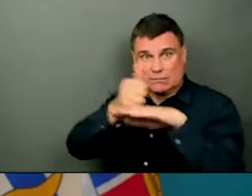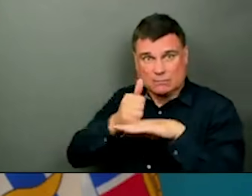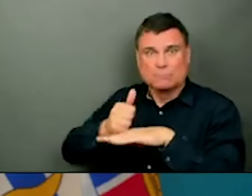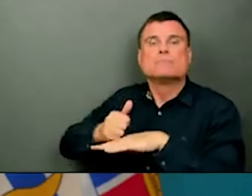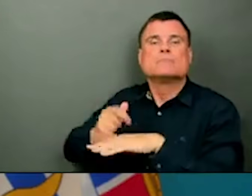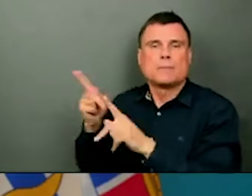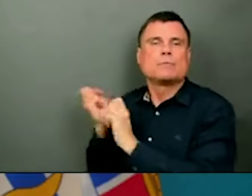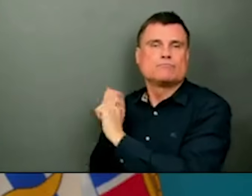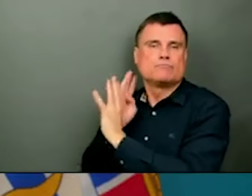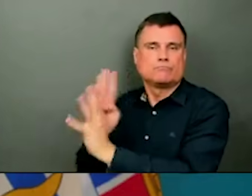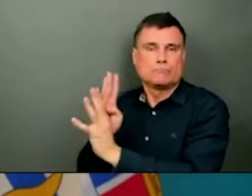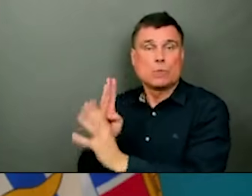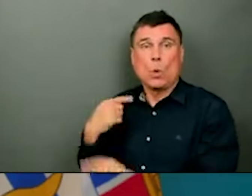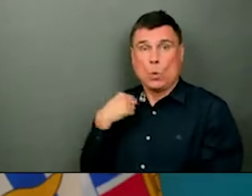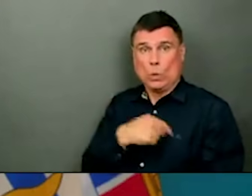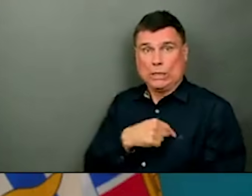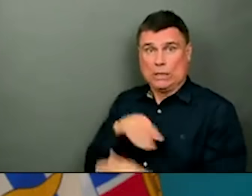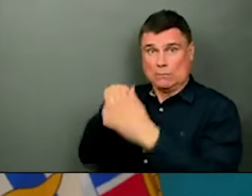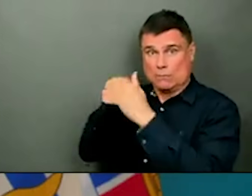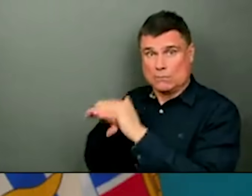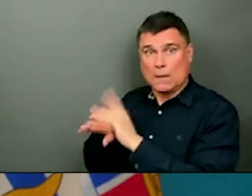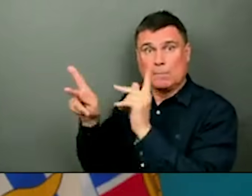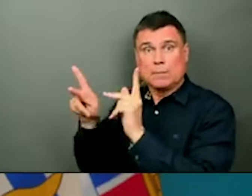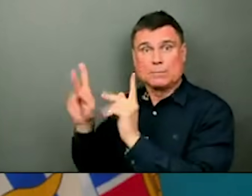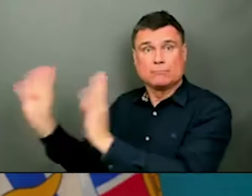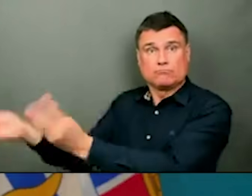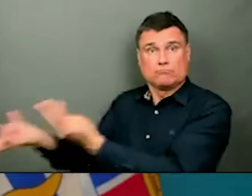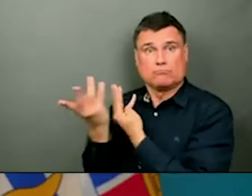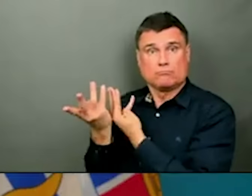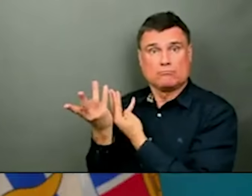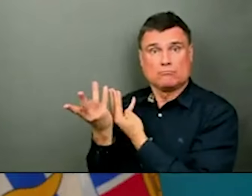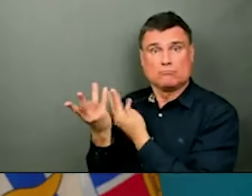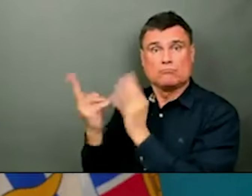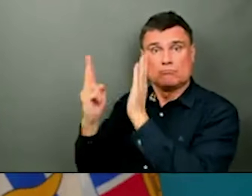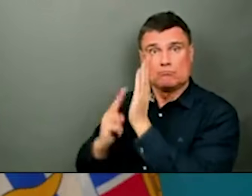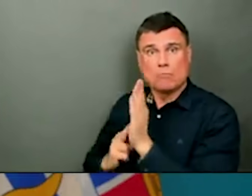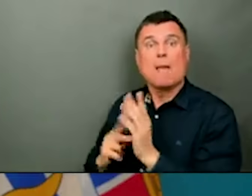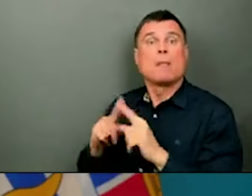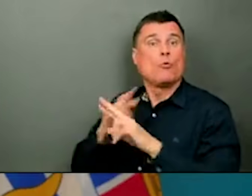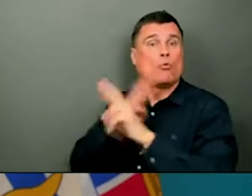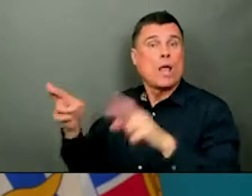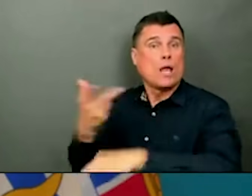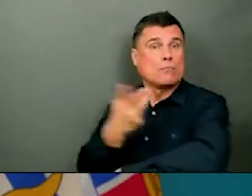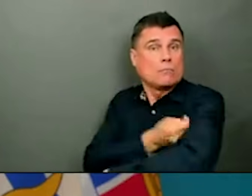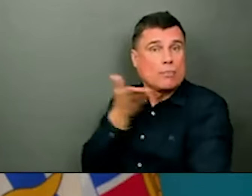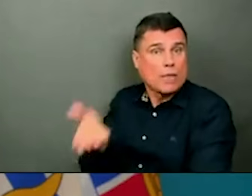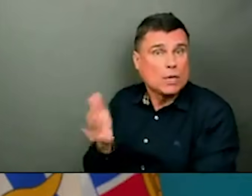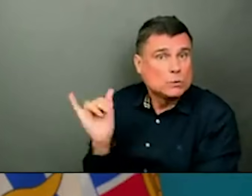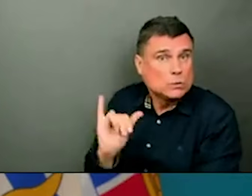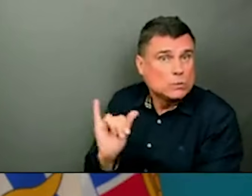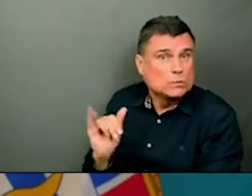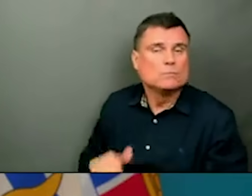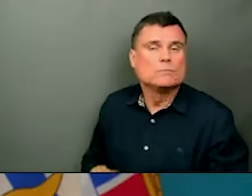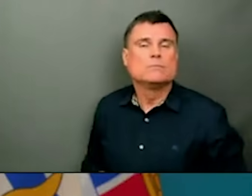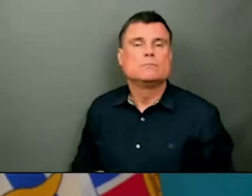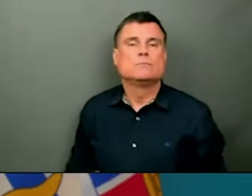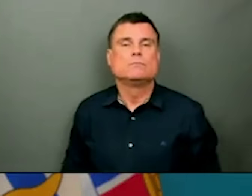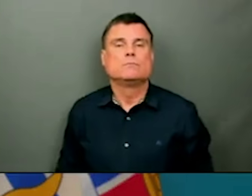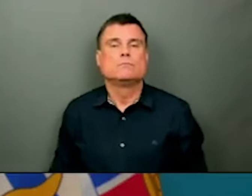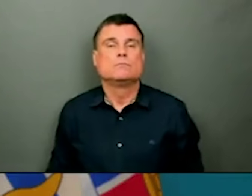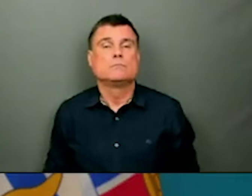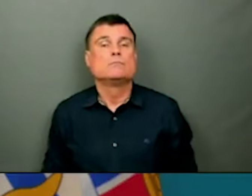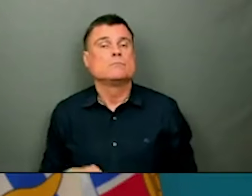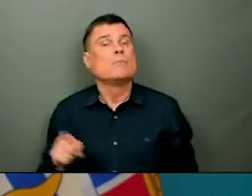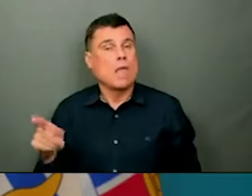going in actually with immunizations in the coming days as well. So those will be ongoing efforts, and that'll be in addition to some of the